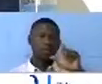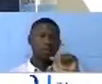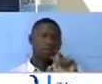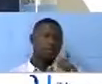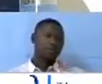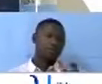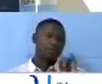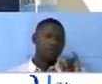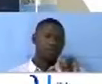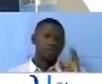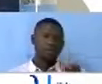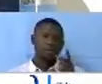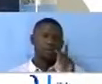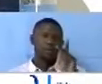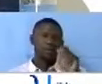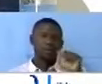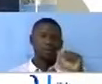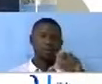of NBR,